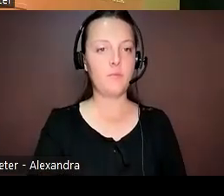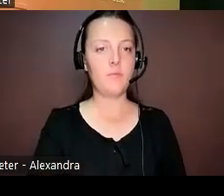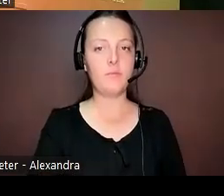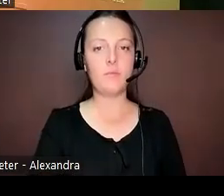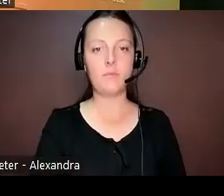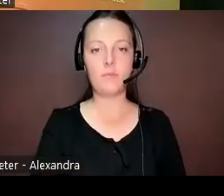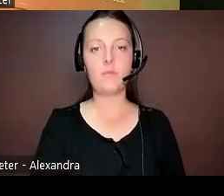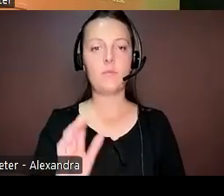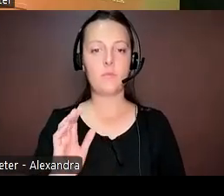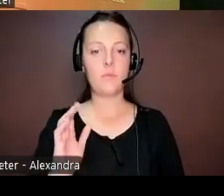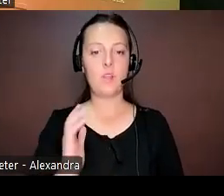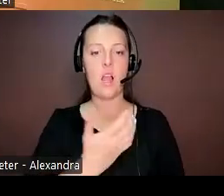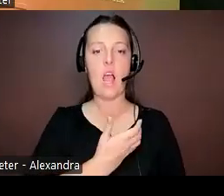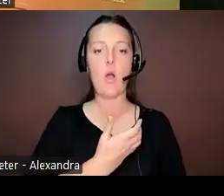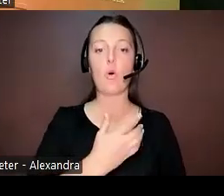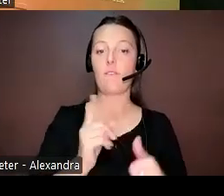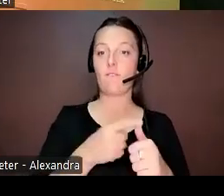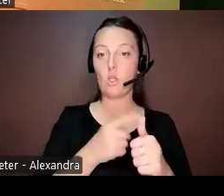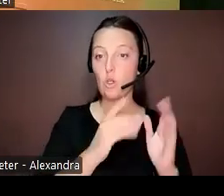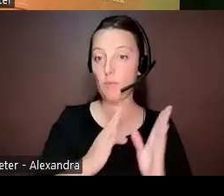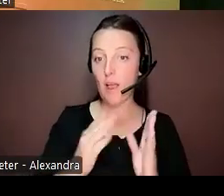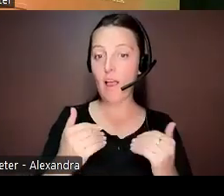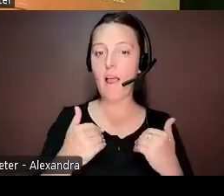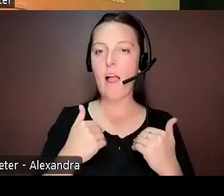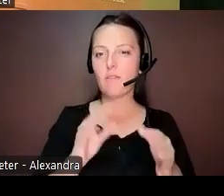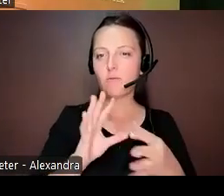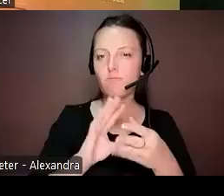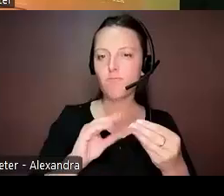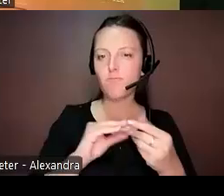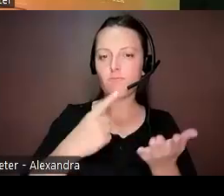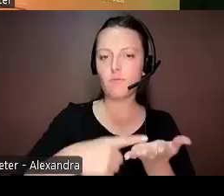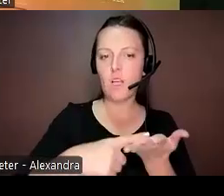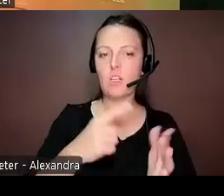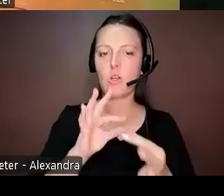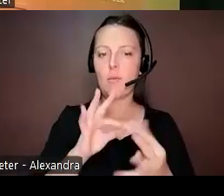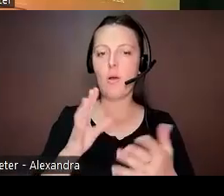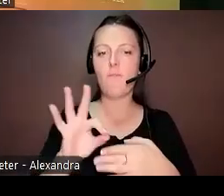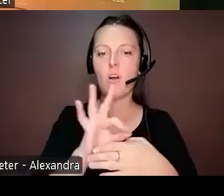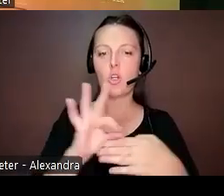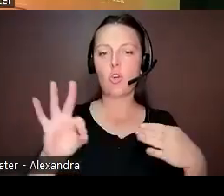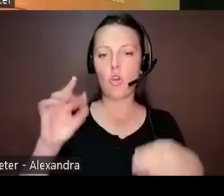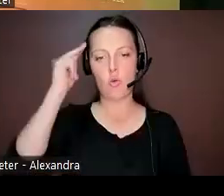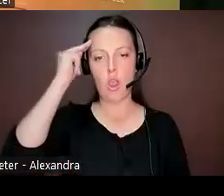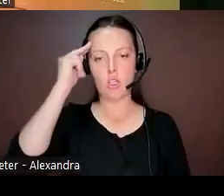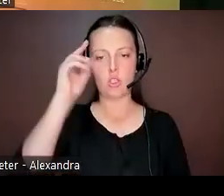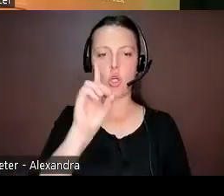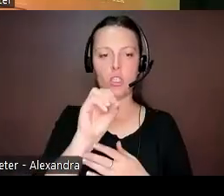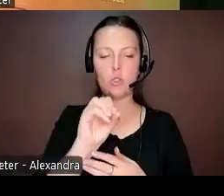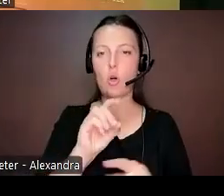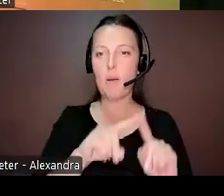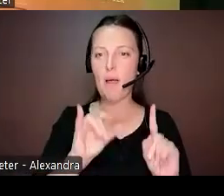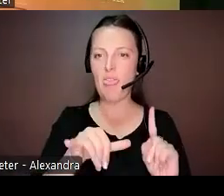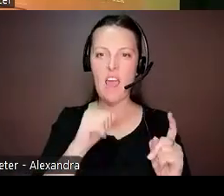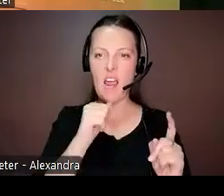disorder couldn't make it. So we suddenly had this blank spot, and I'm